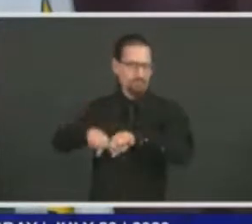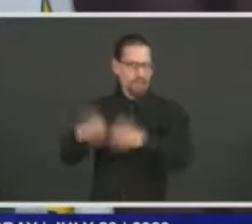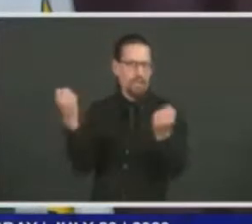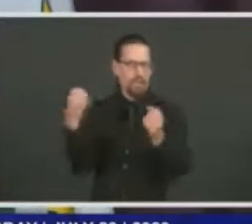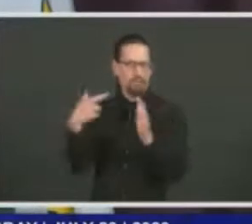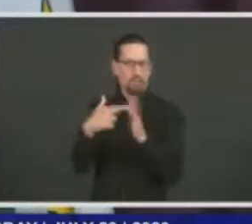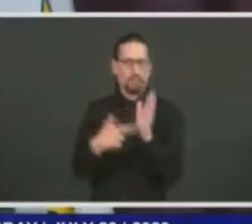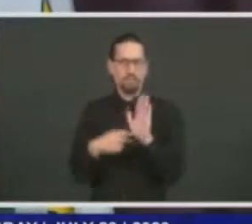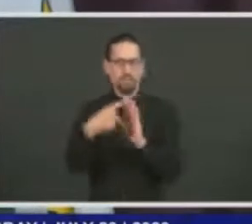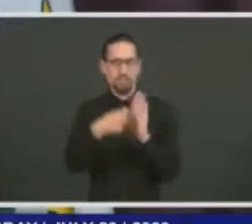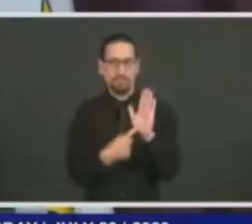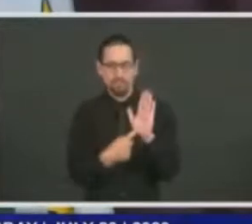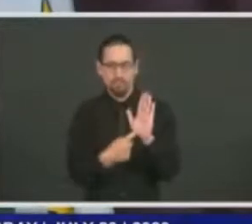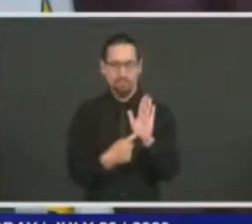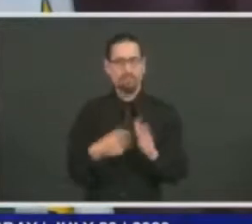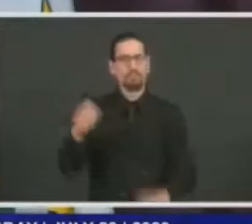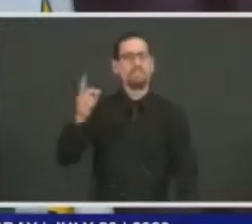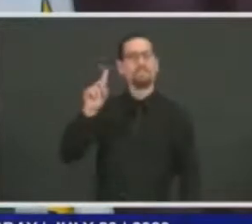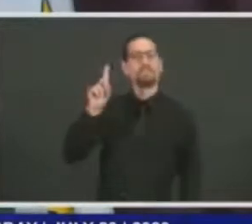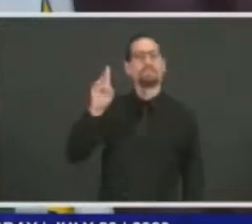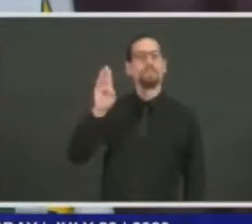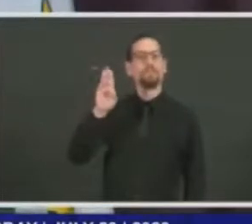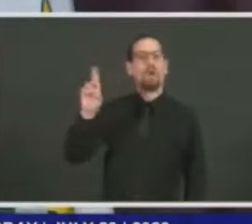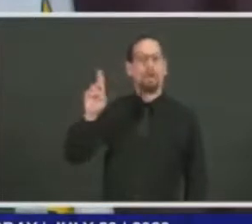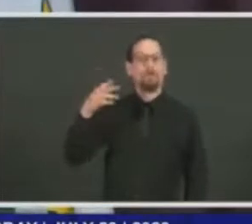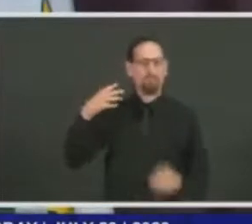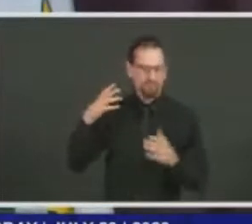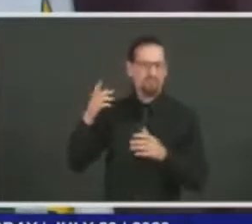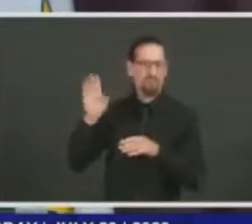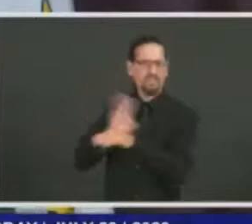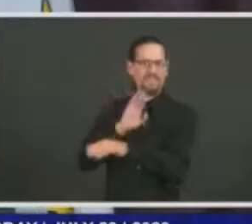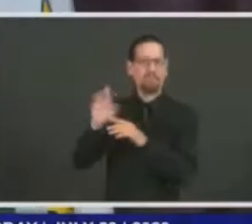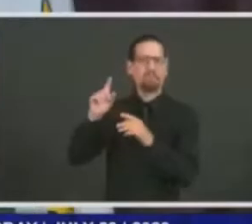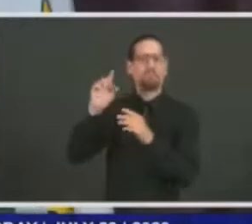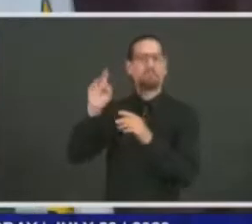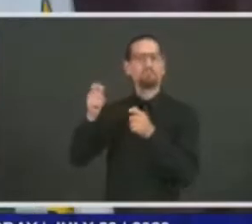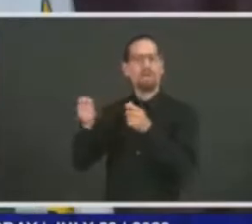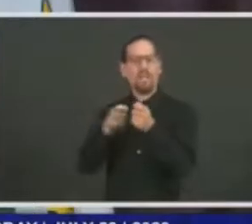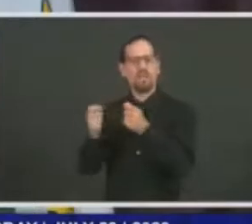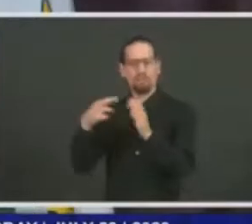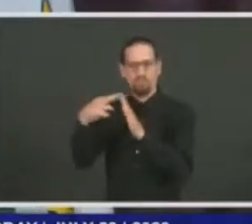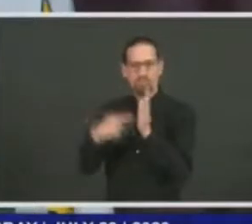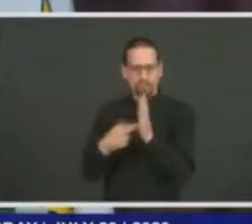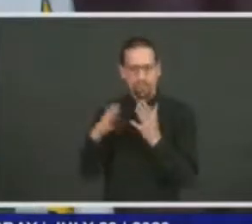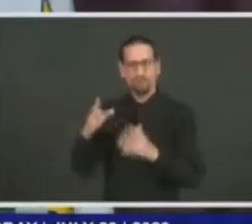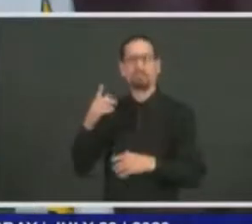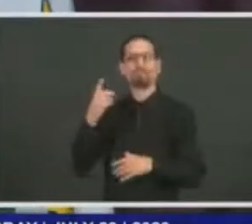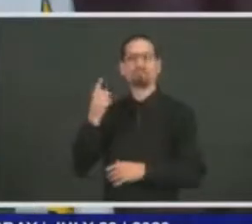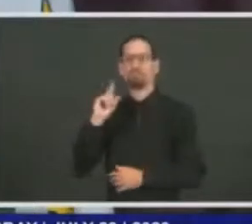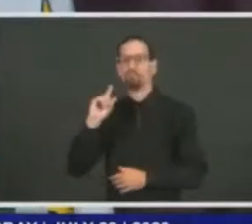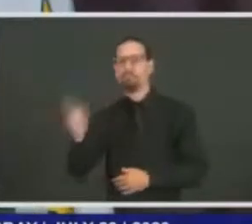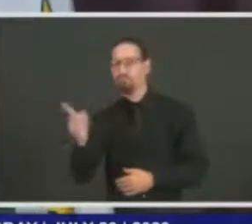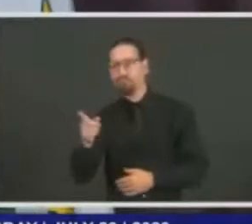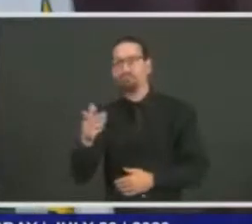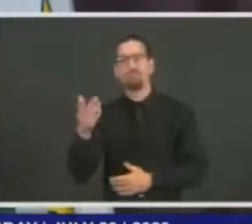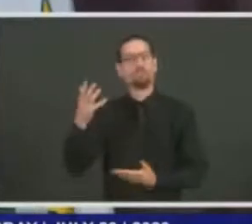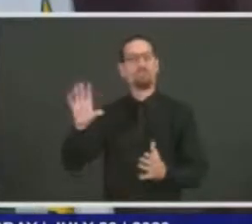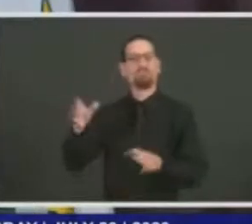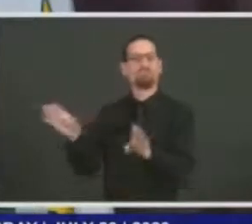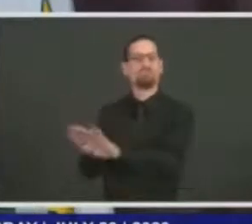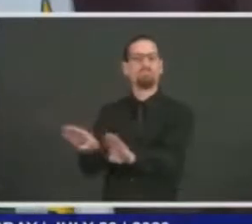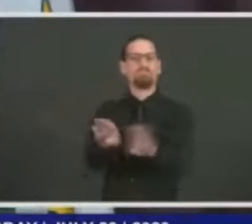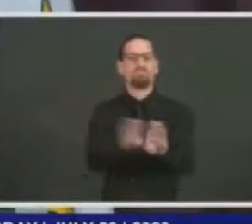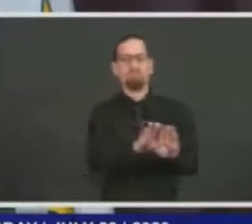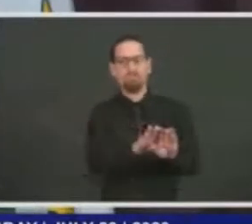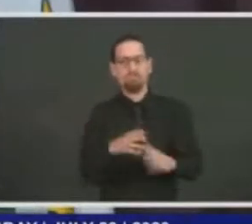issue compliance orders. And for many businesses, that meant immediately shutting down the bar areas until we were satisfied that the